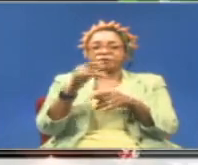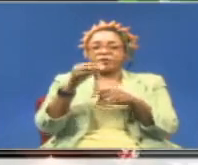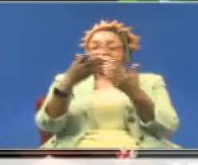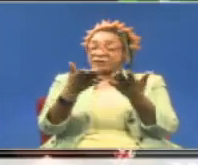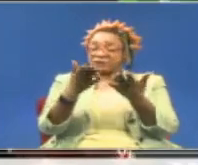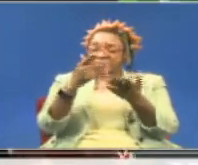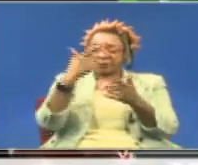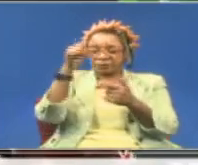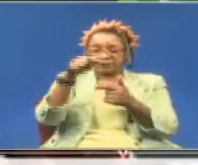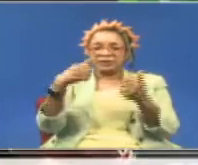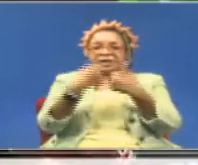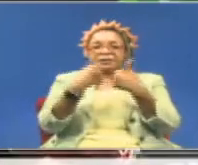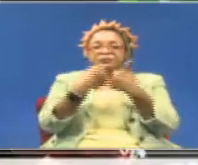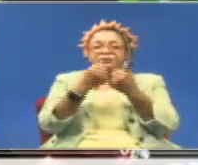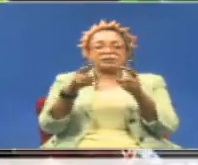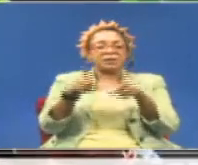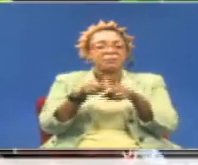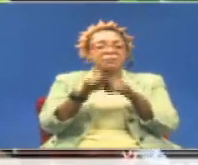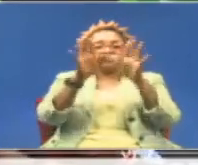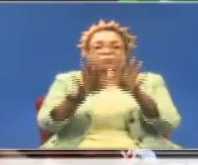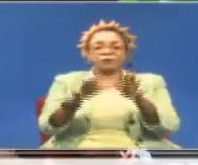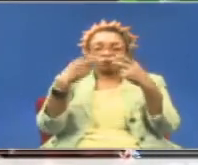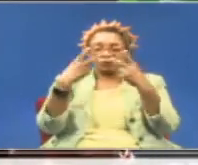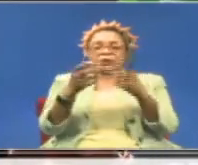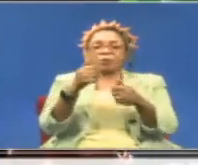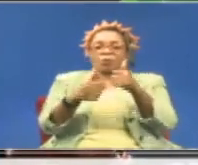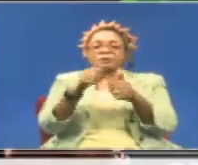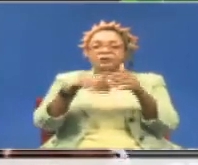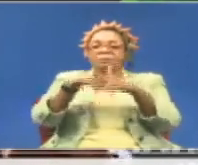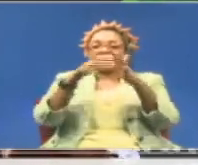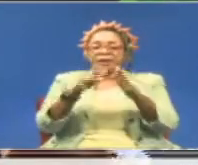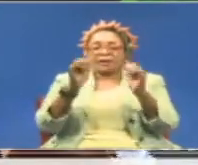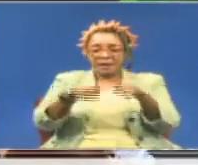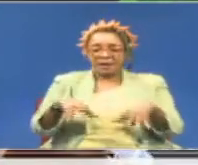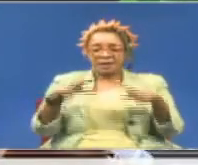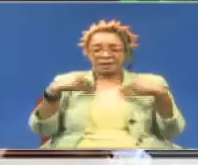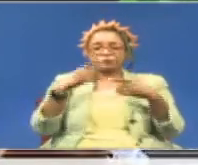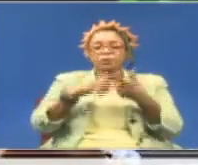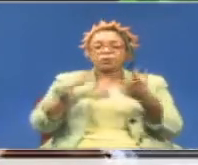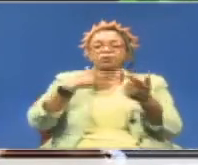these games are for me important to see which player can adapt to what we want, to modern football,